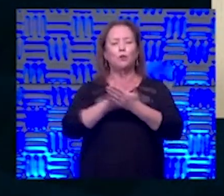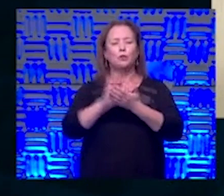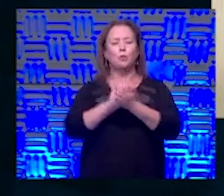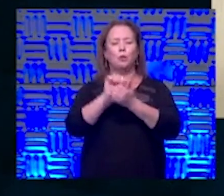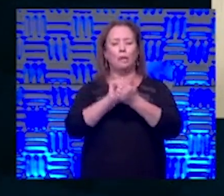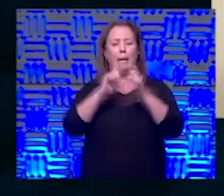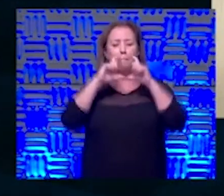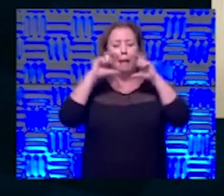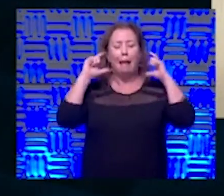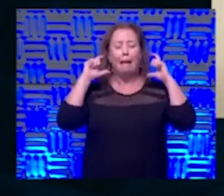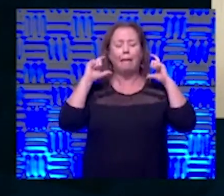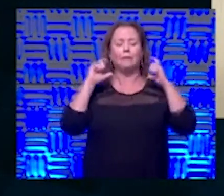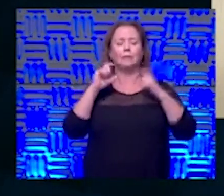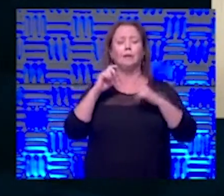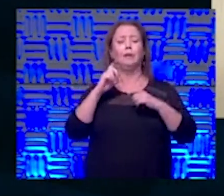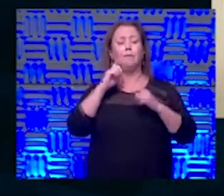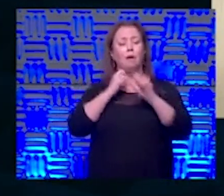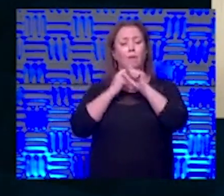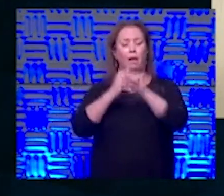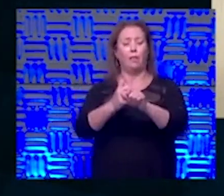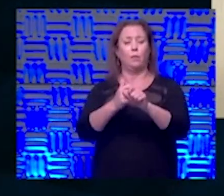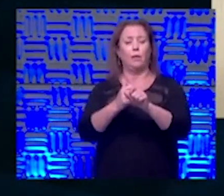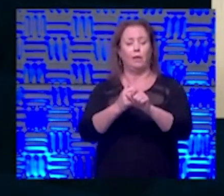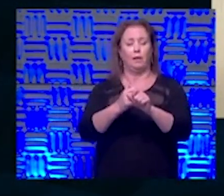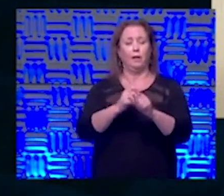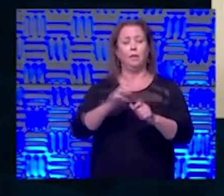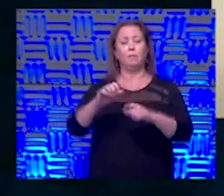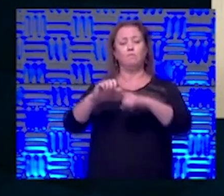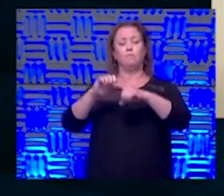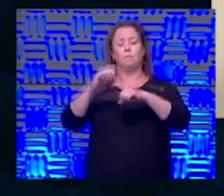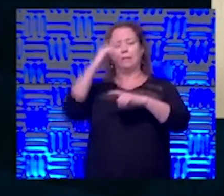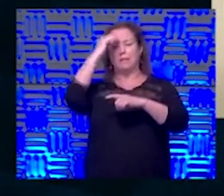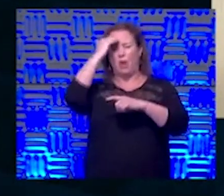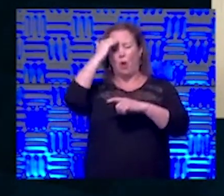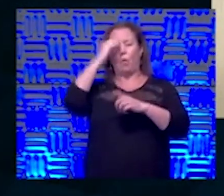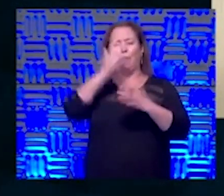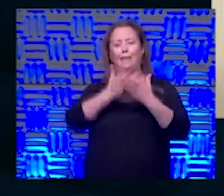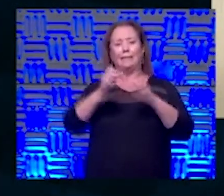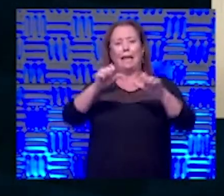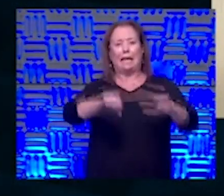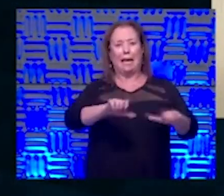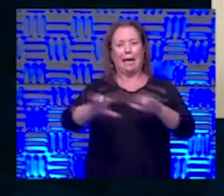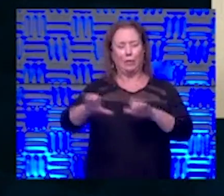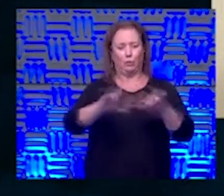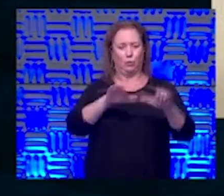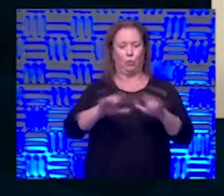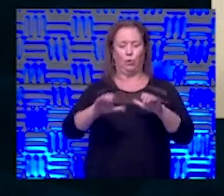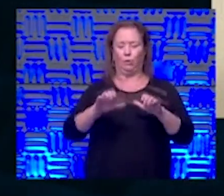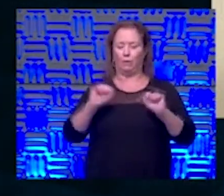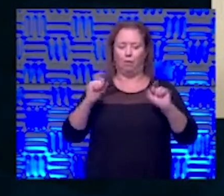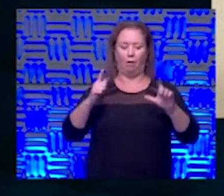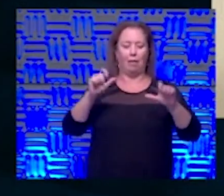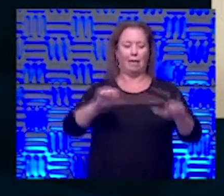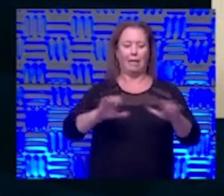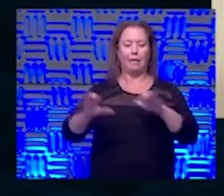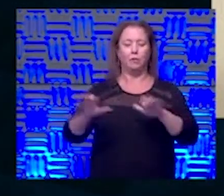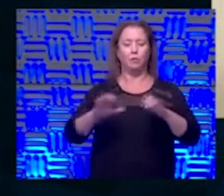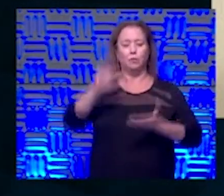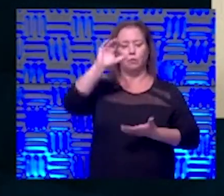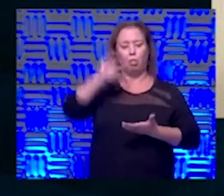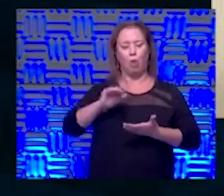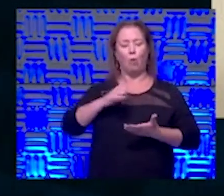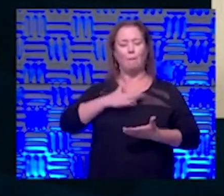wearing a mask when I leave my house, doing the practices I know that I can reasonably do, then that's all I can do to kind of lower some of